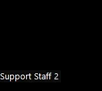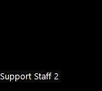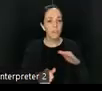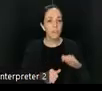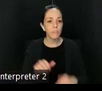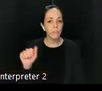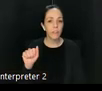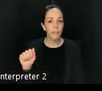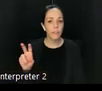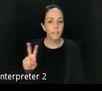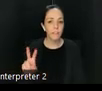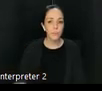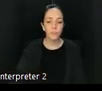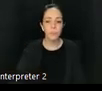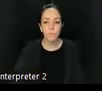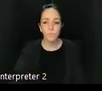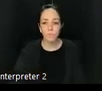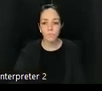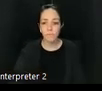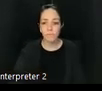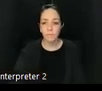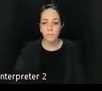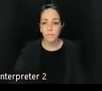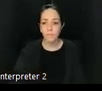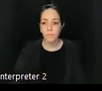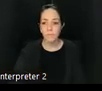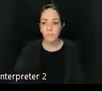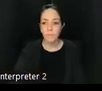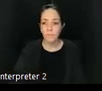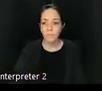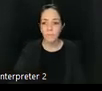and it's the second section here. And it's